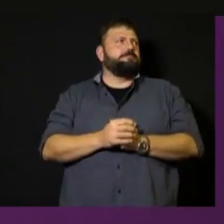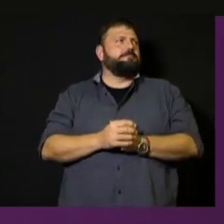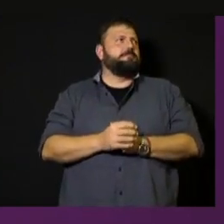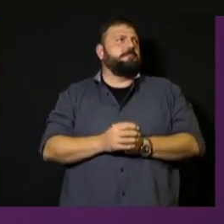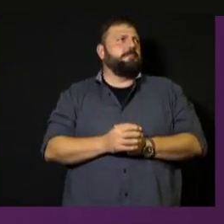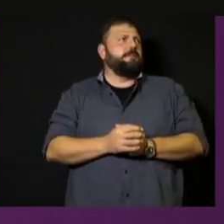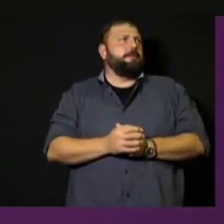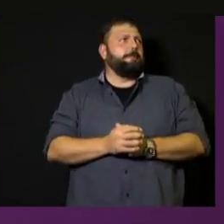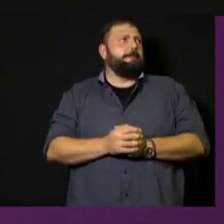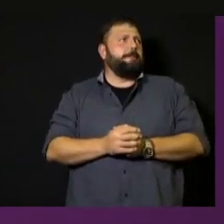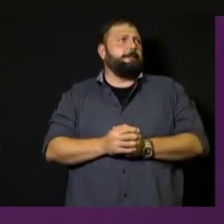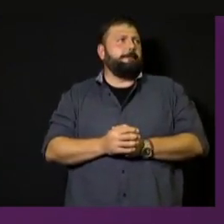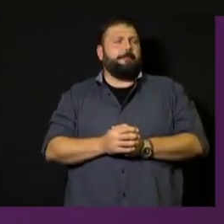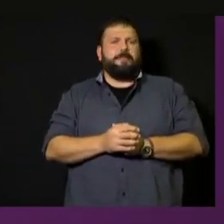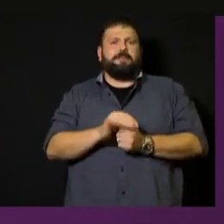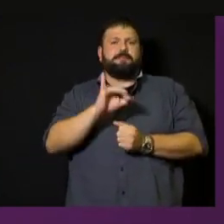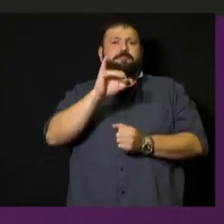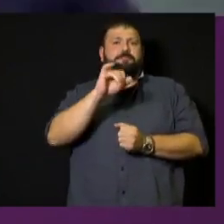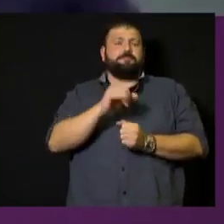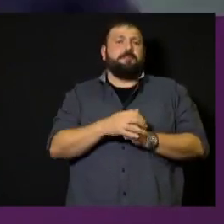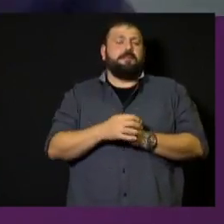Your mic.